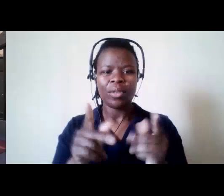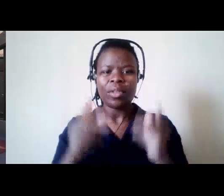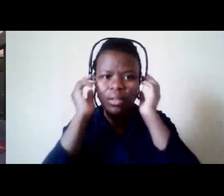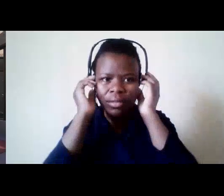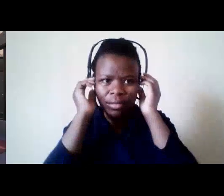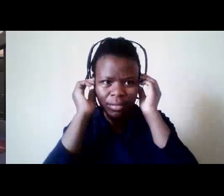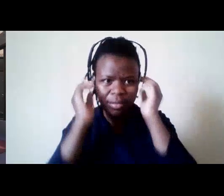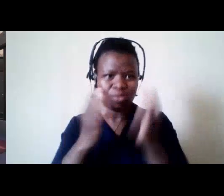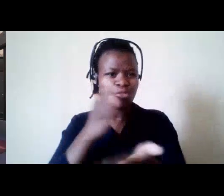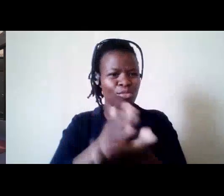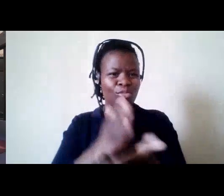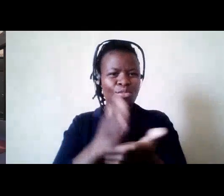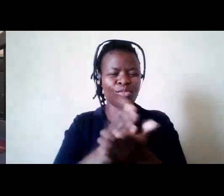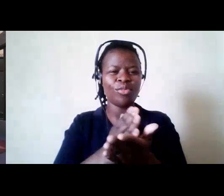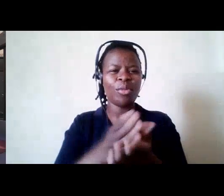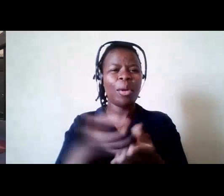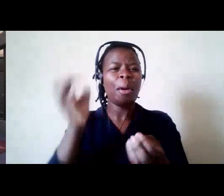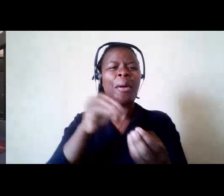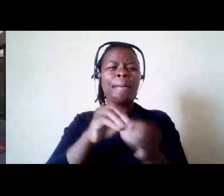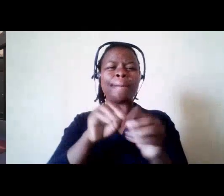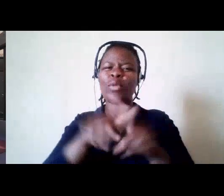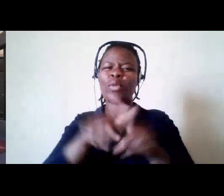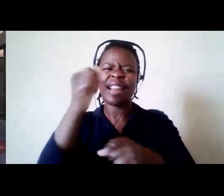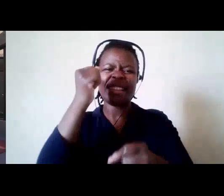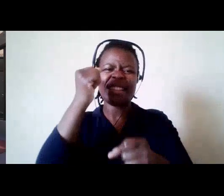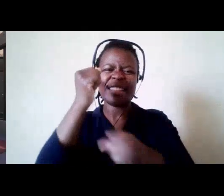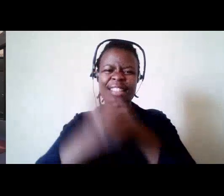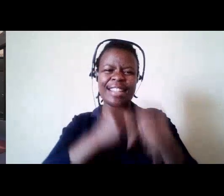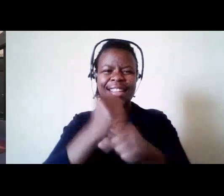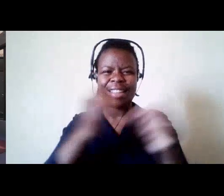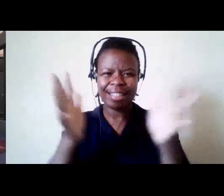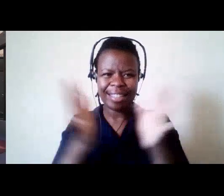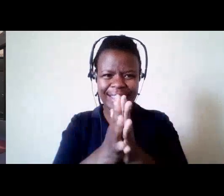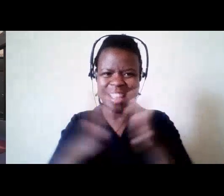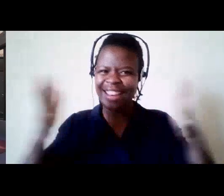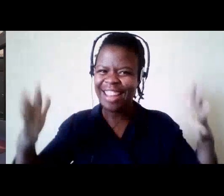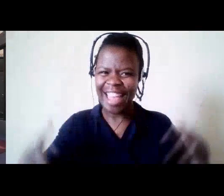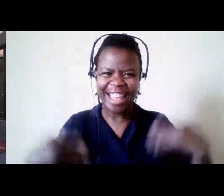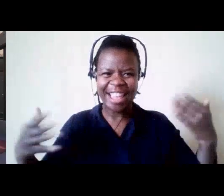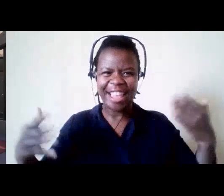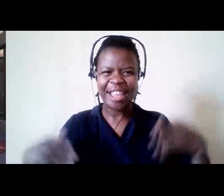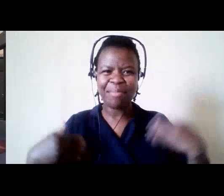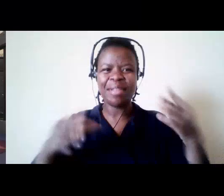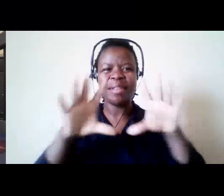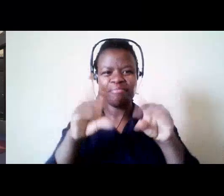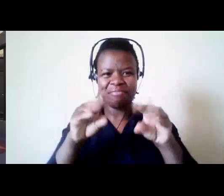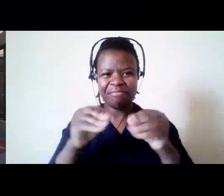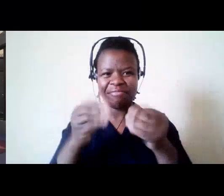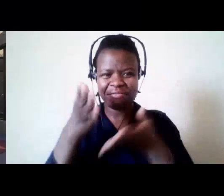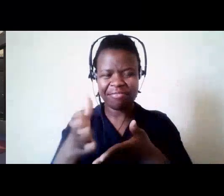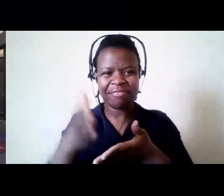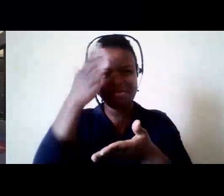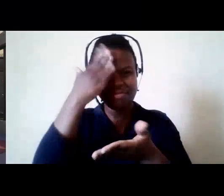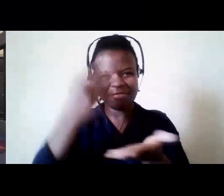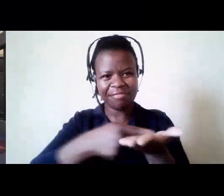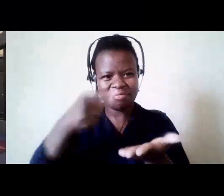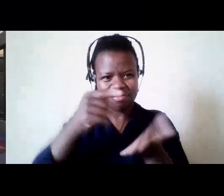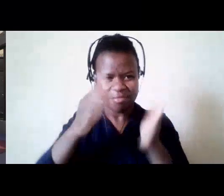them. Okay. Yeah. So I'm very excited to have them in the room with us. And as you know, this week is focusing